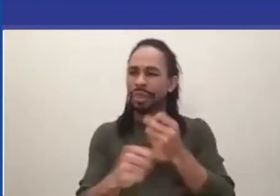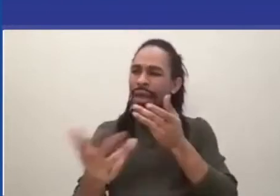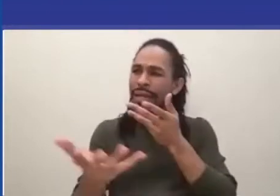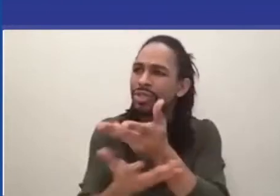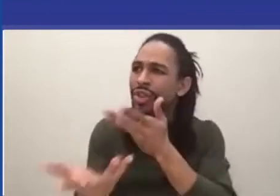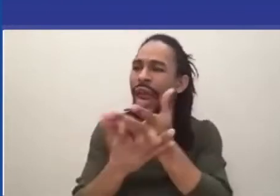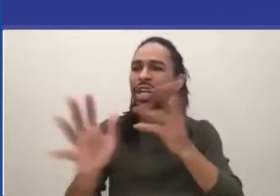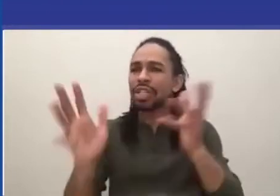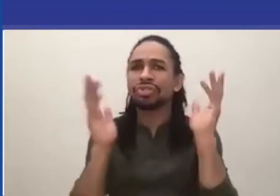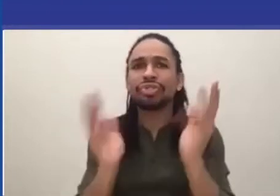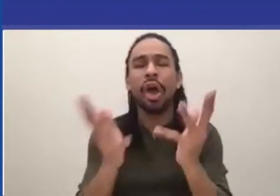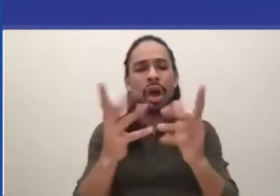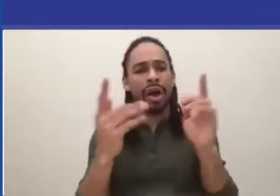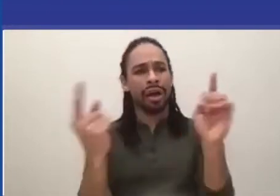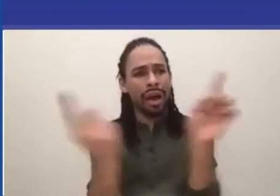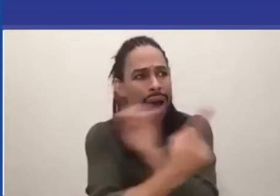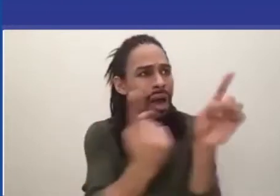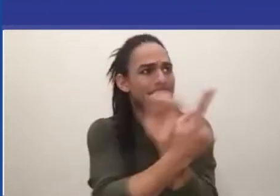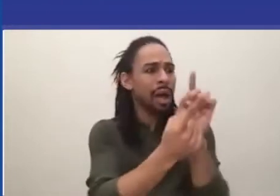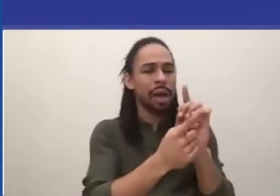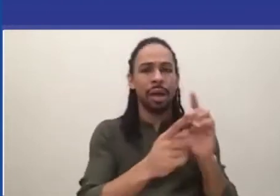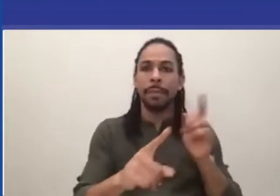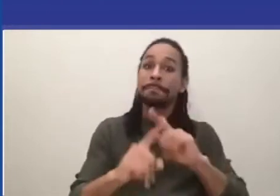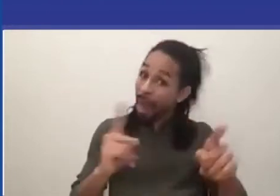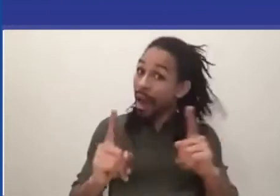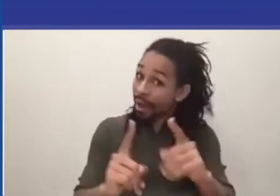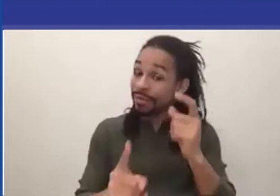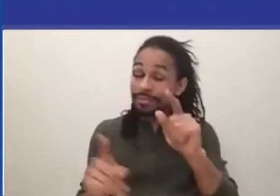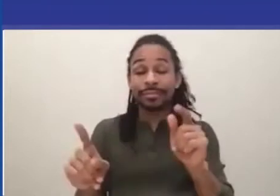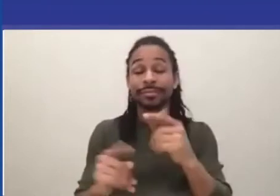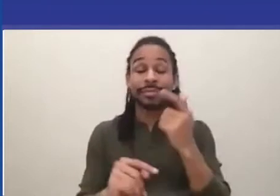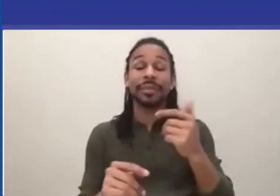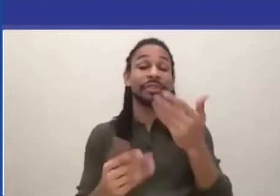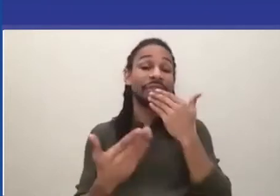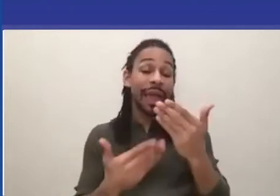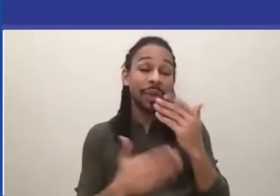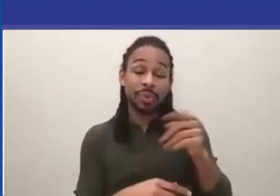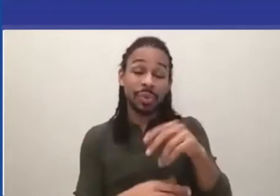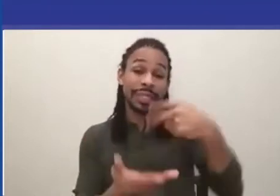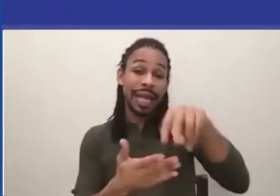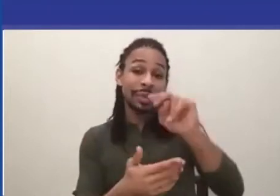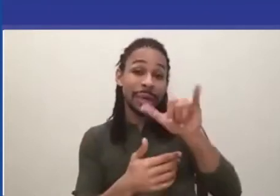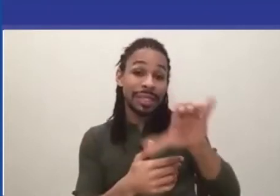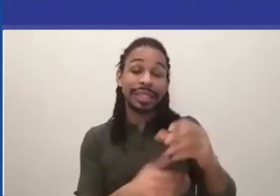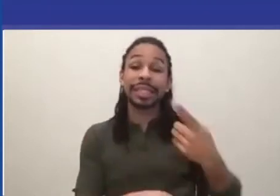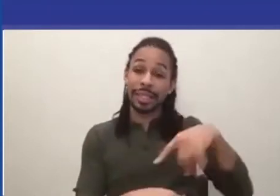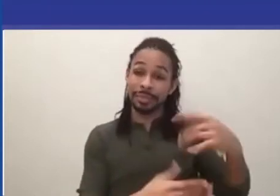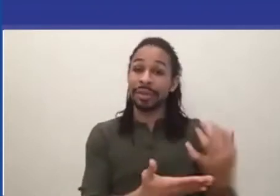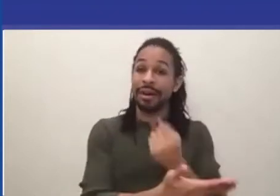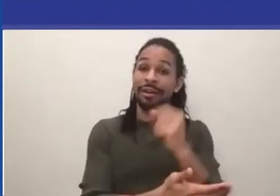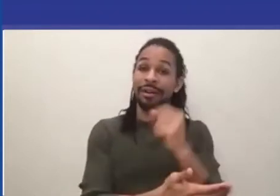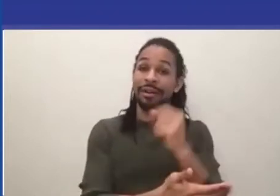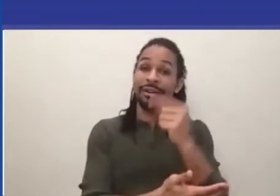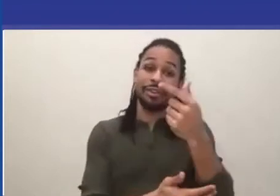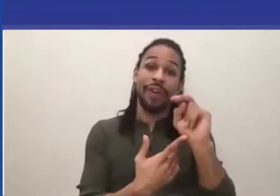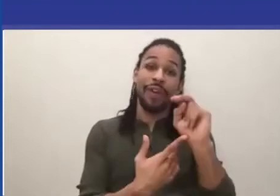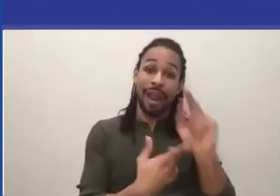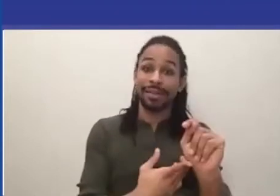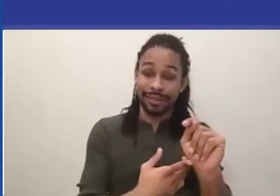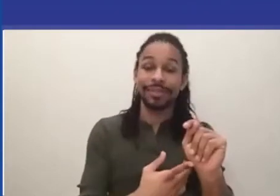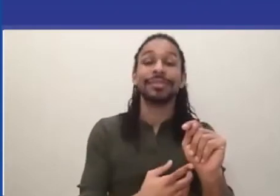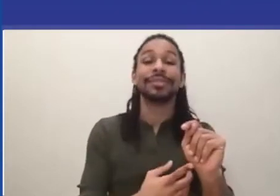thanks to Dance NYC and so on, we were able to get a grant to work on